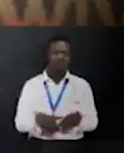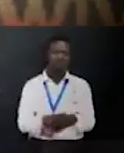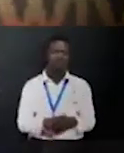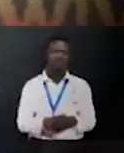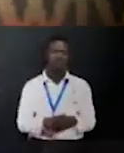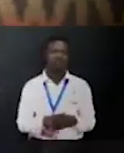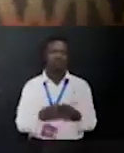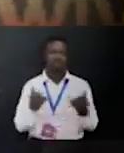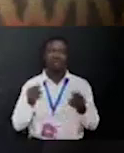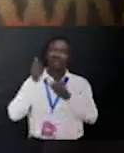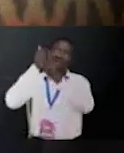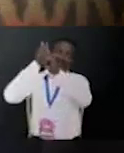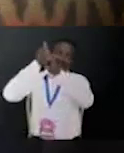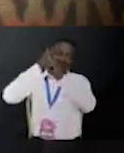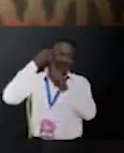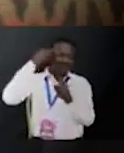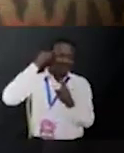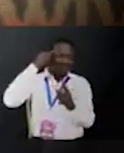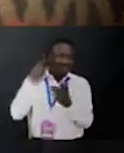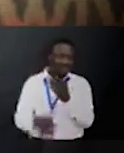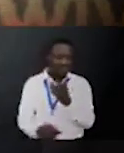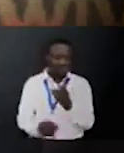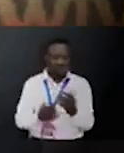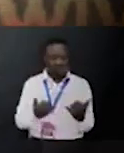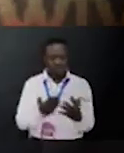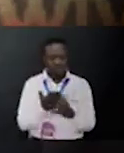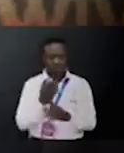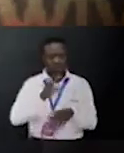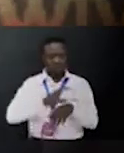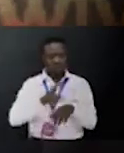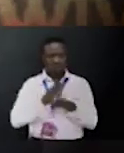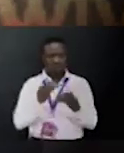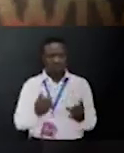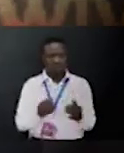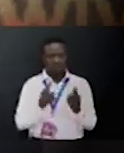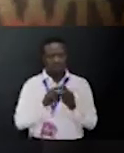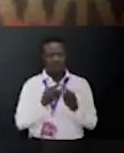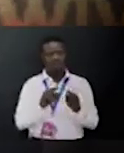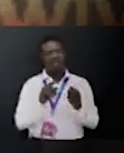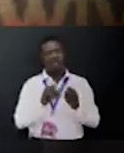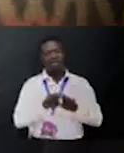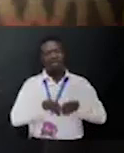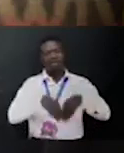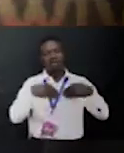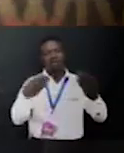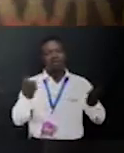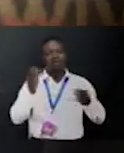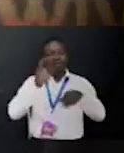His intent was that now through the church, the manifold wisdom of God should be made